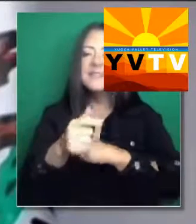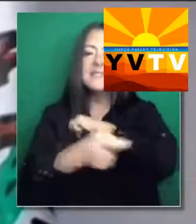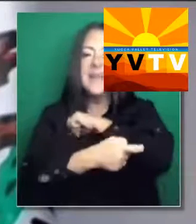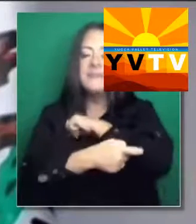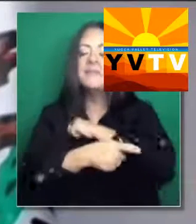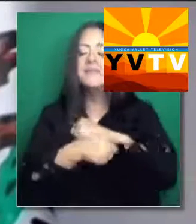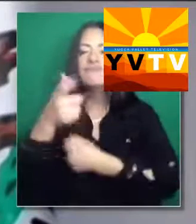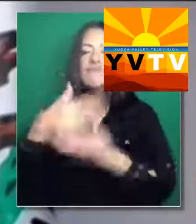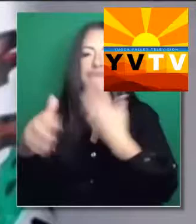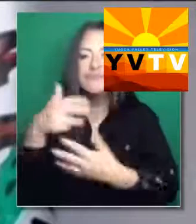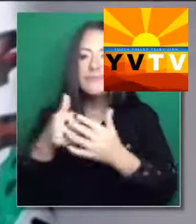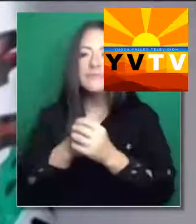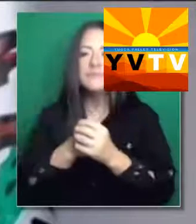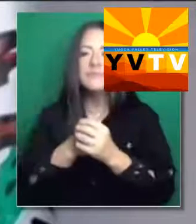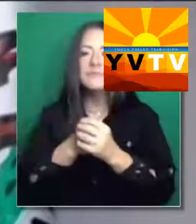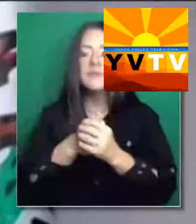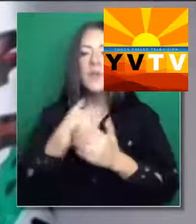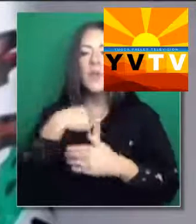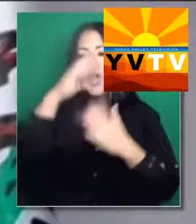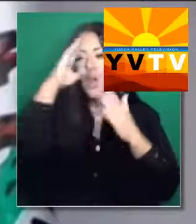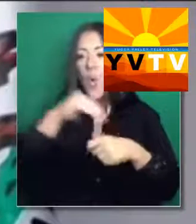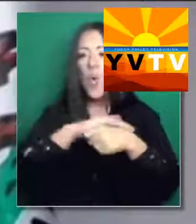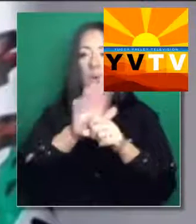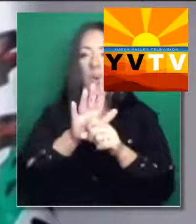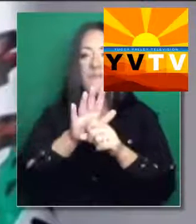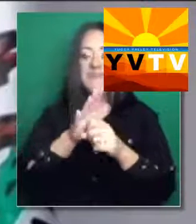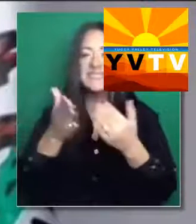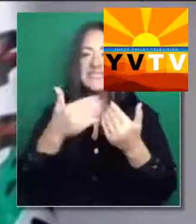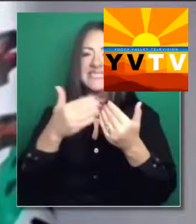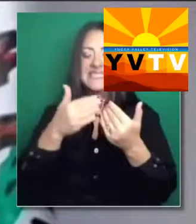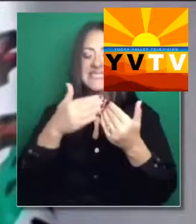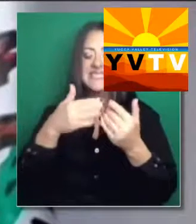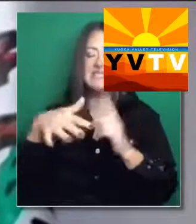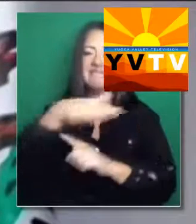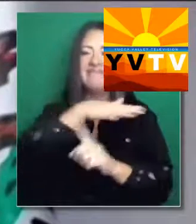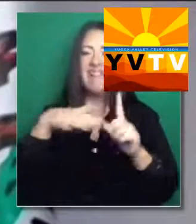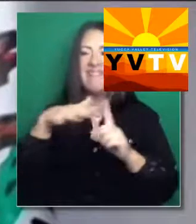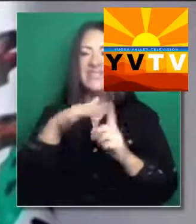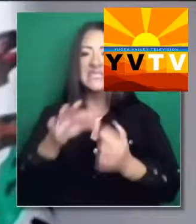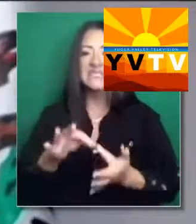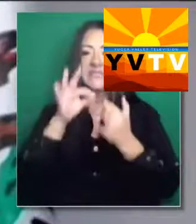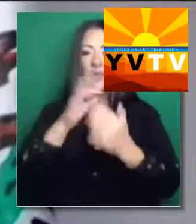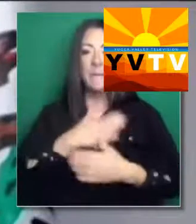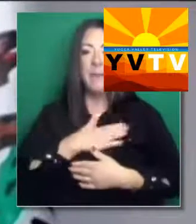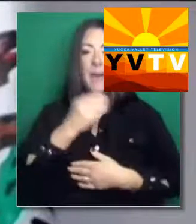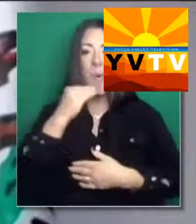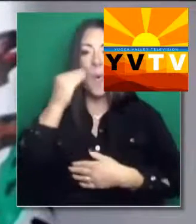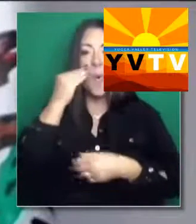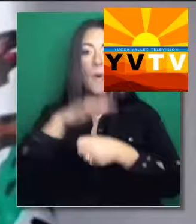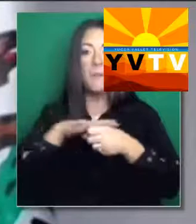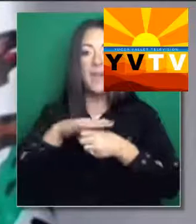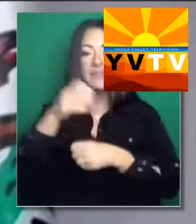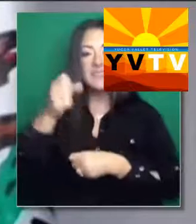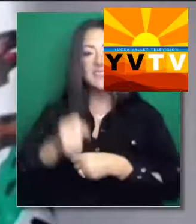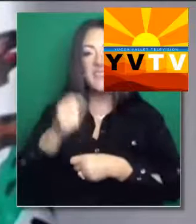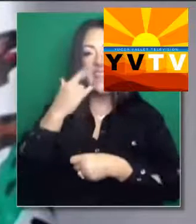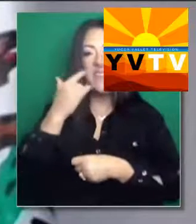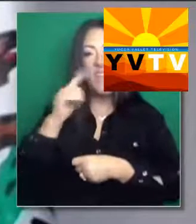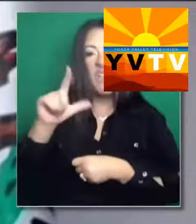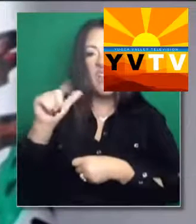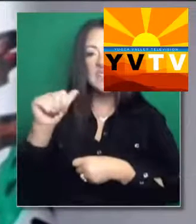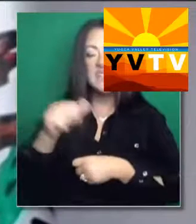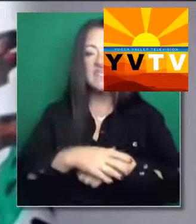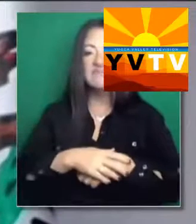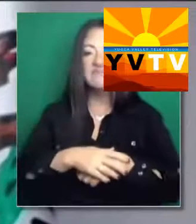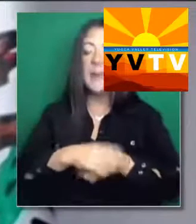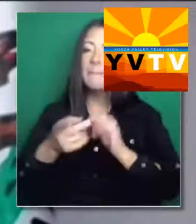because COVID is so prevalent in our communities, especially in mine in Southern California and Los Angeles, it is just more likely that you're going to